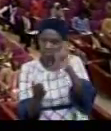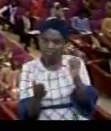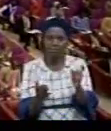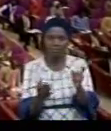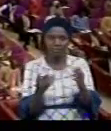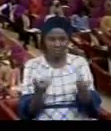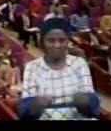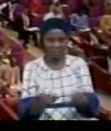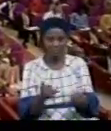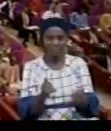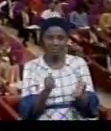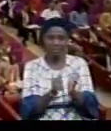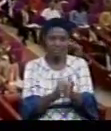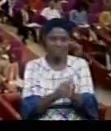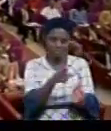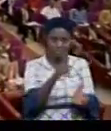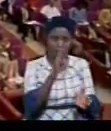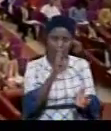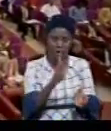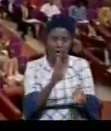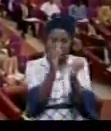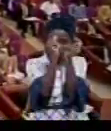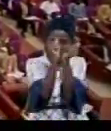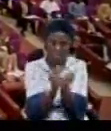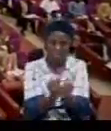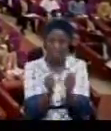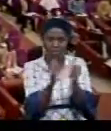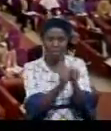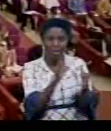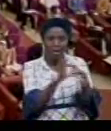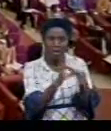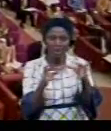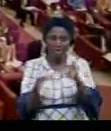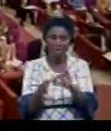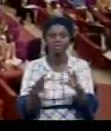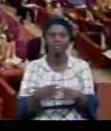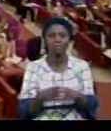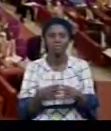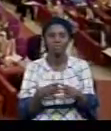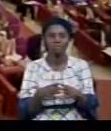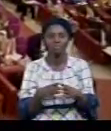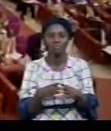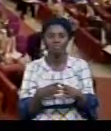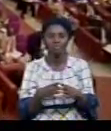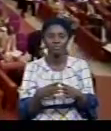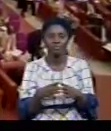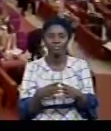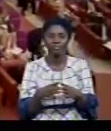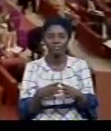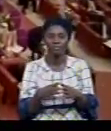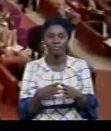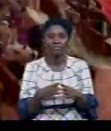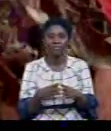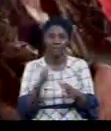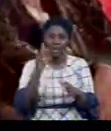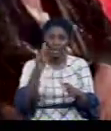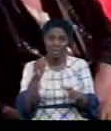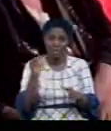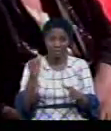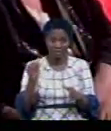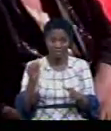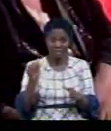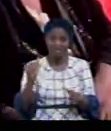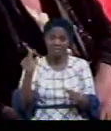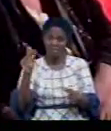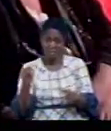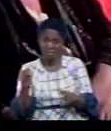humbled himself greatly. Manasseh, you could have done that yesterday. You could have done that last month.